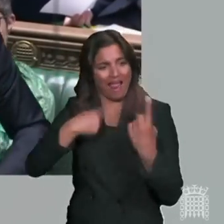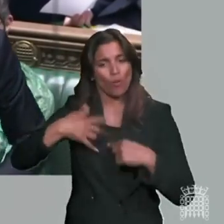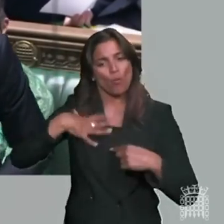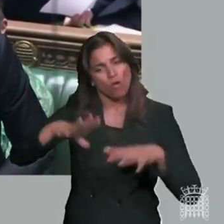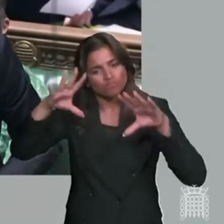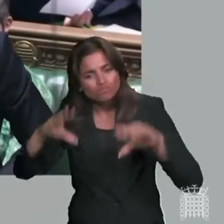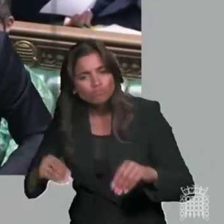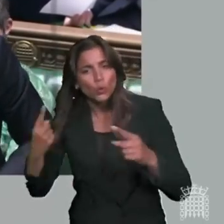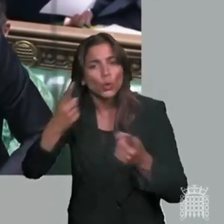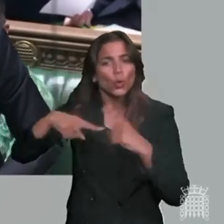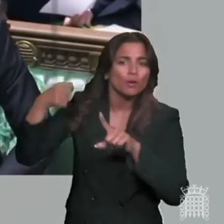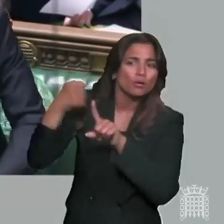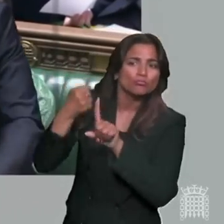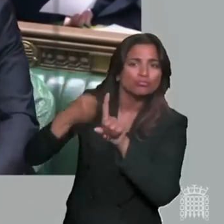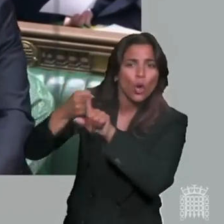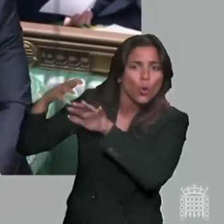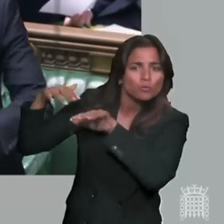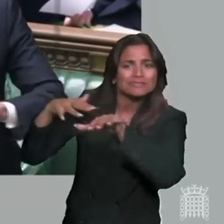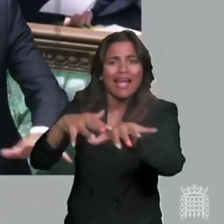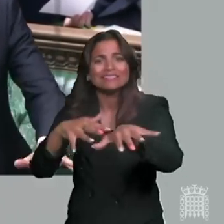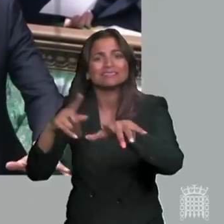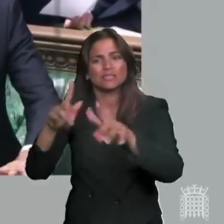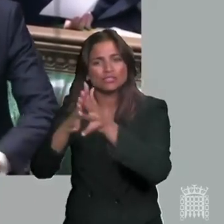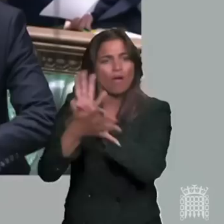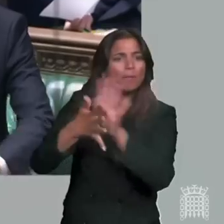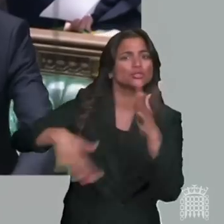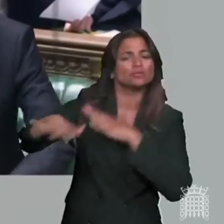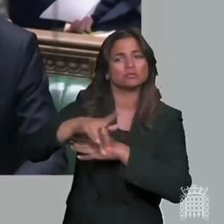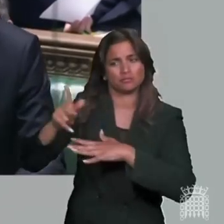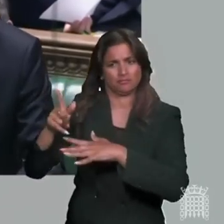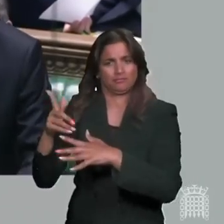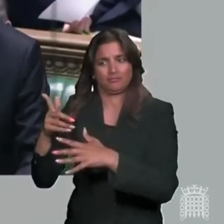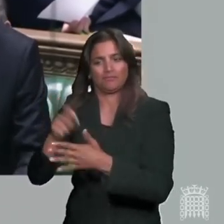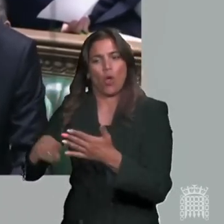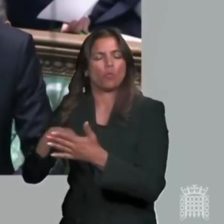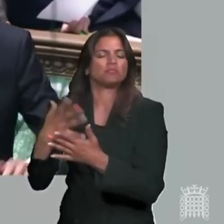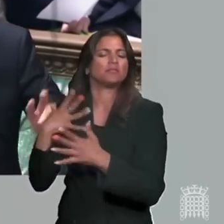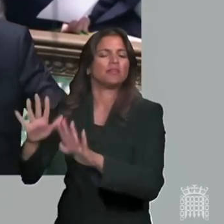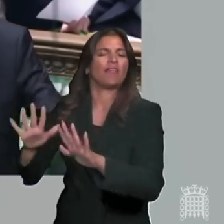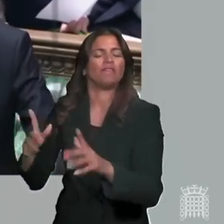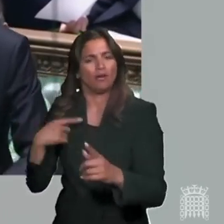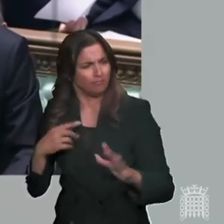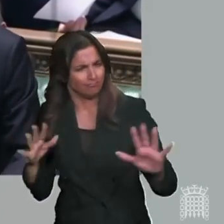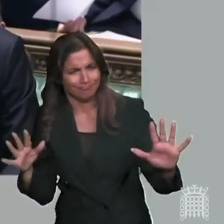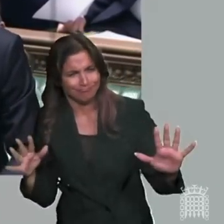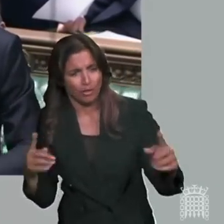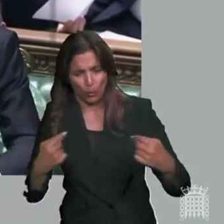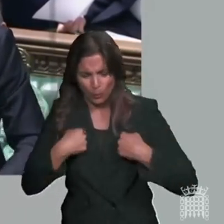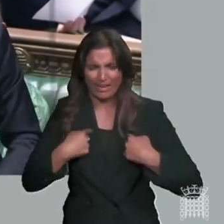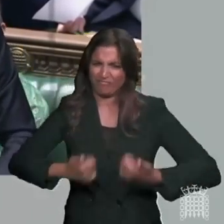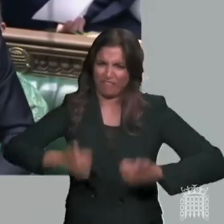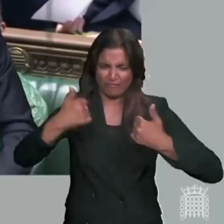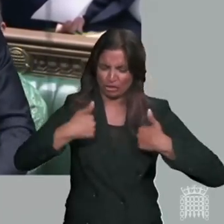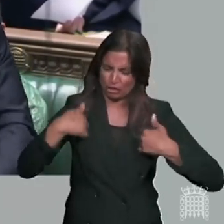protesters by their funding eco-zealots, Mr. Speaker. But we're getting on and delivering for the country. We're delivering record employment and